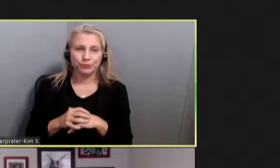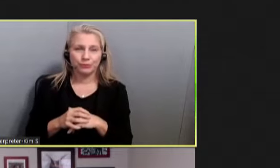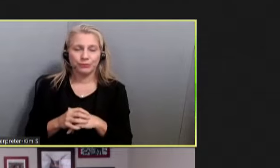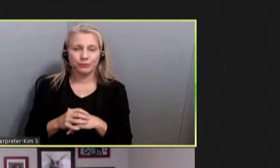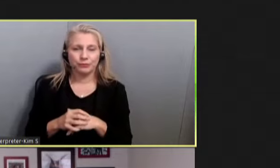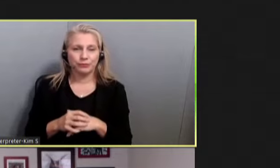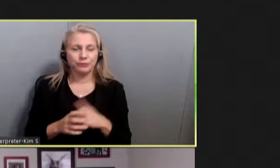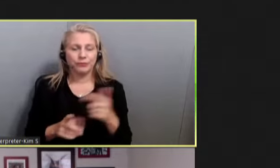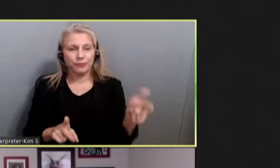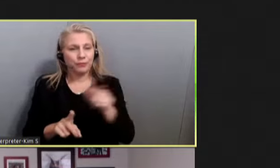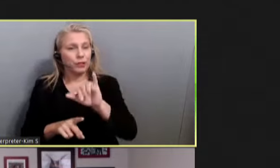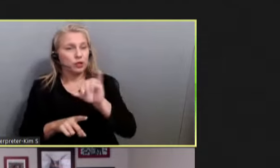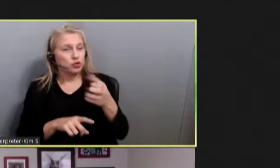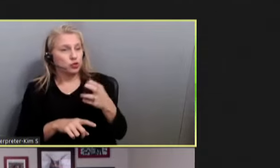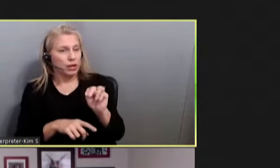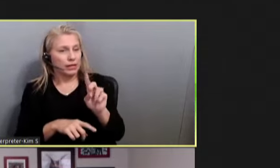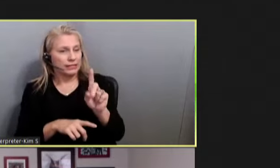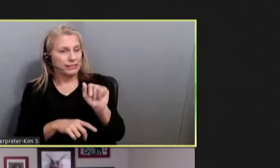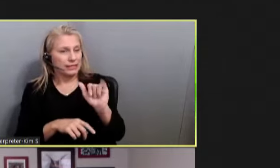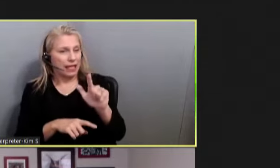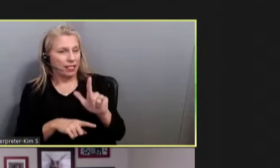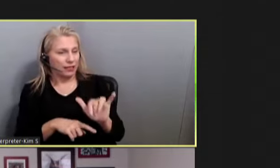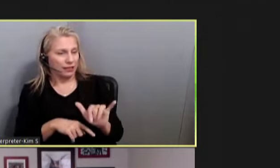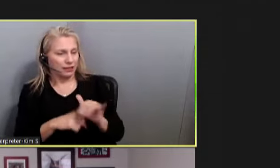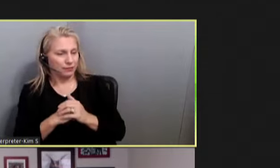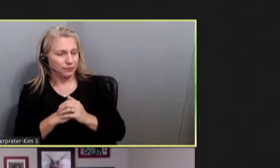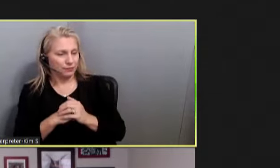right, let's go to John Daly.